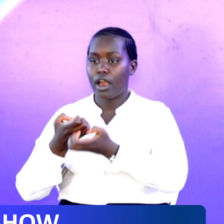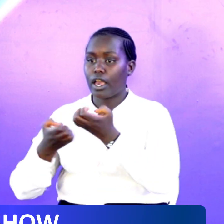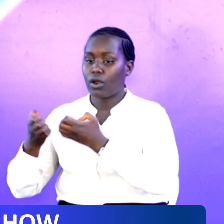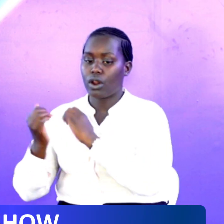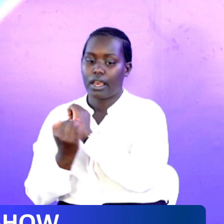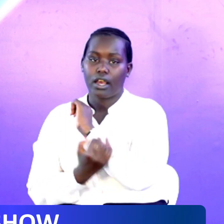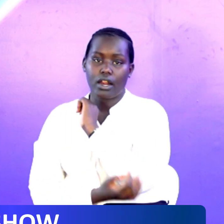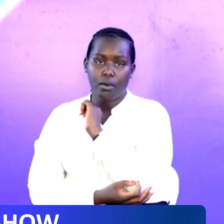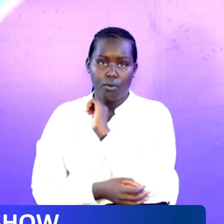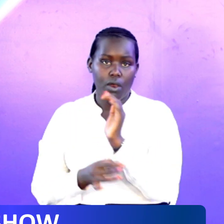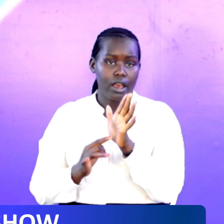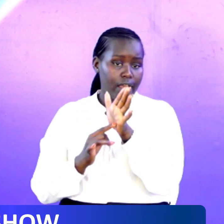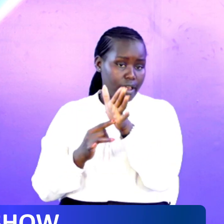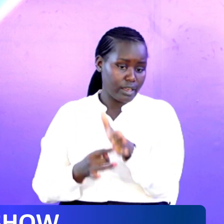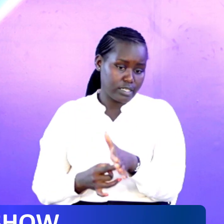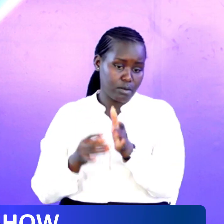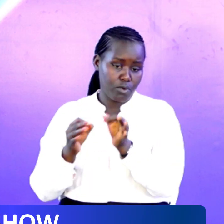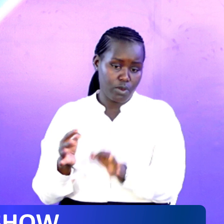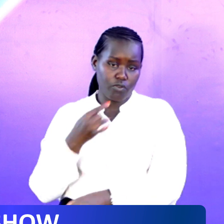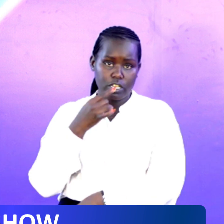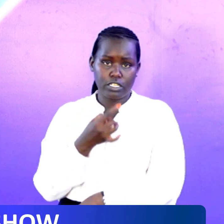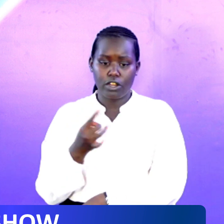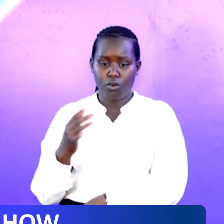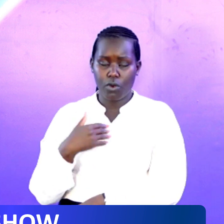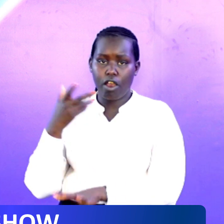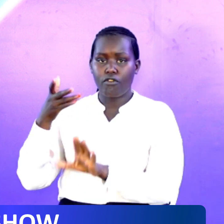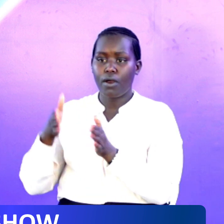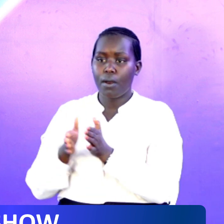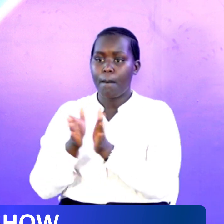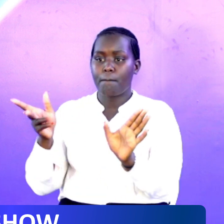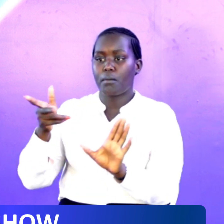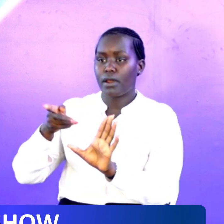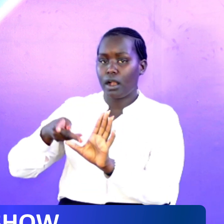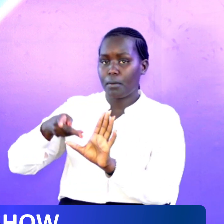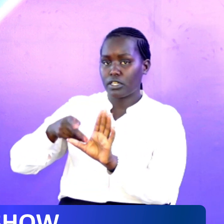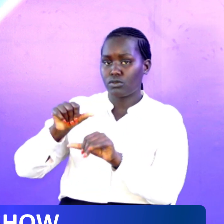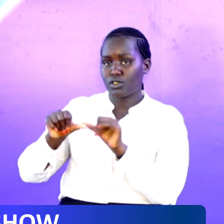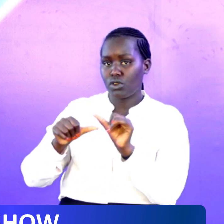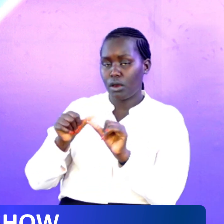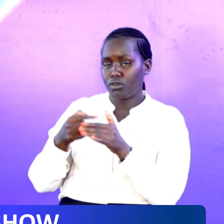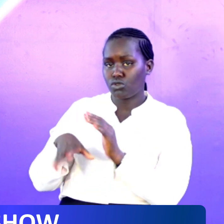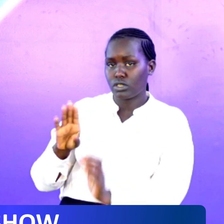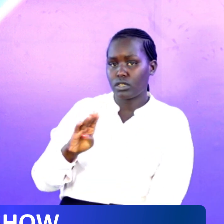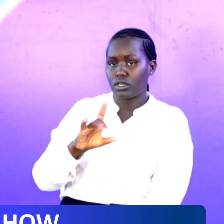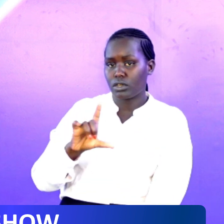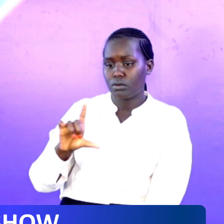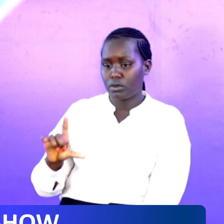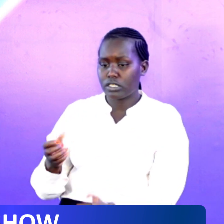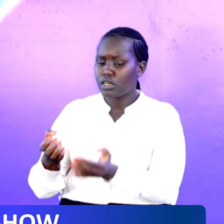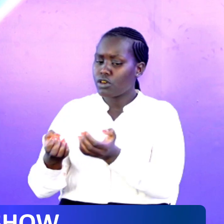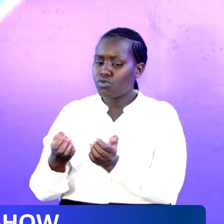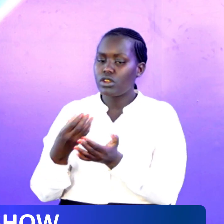poor. Like now, Alan, if I tell you there's public participation in bills, isn't it? Yeah. Do you know you need money to